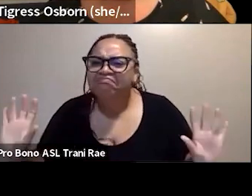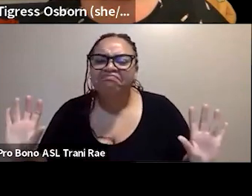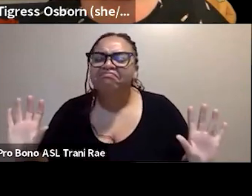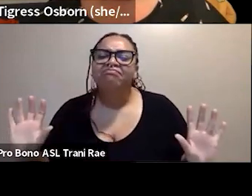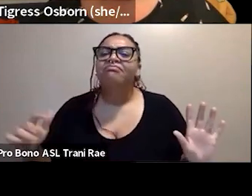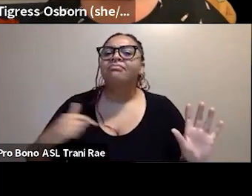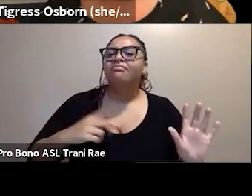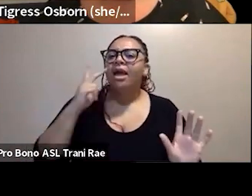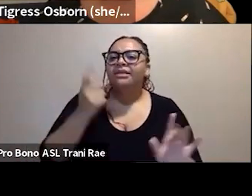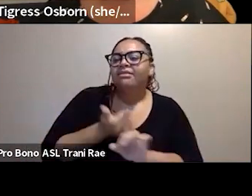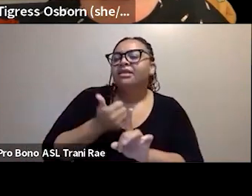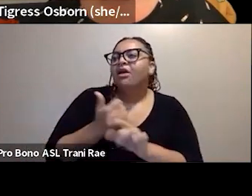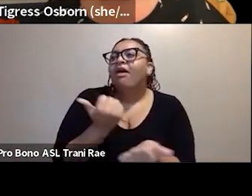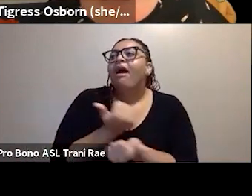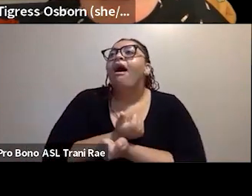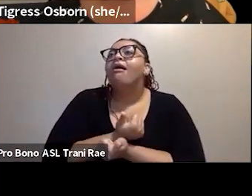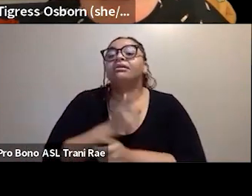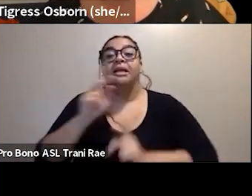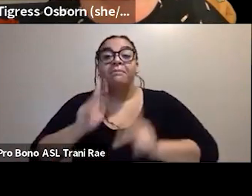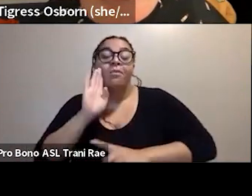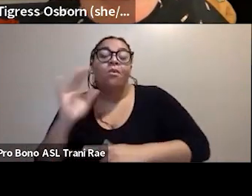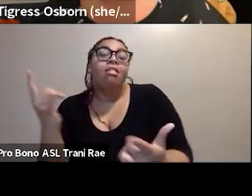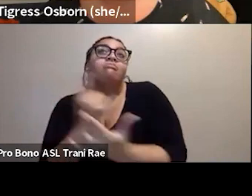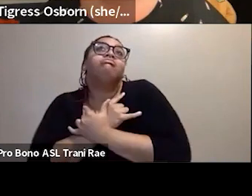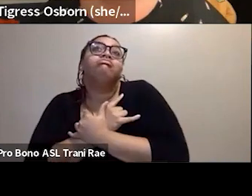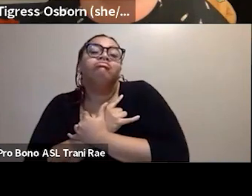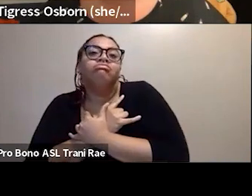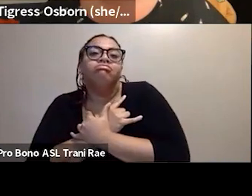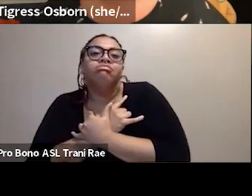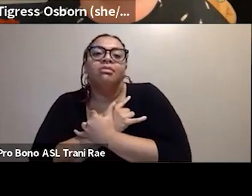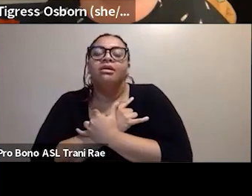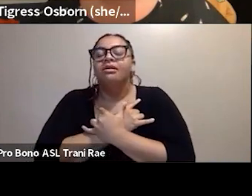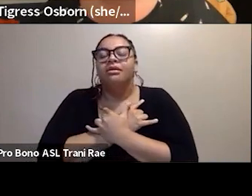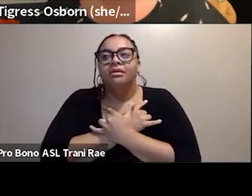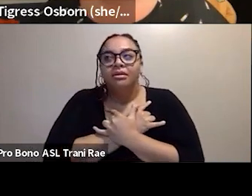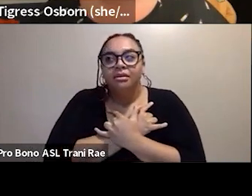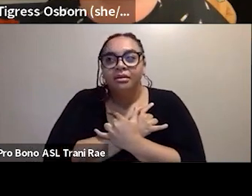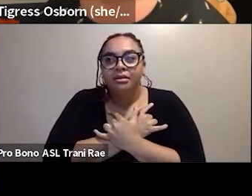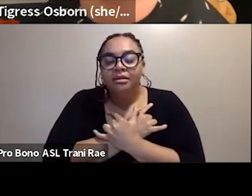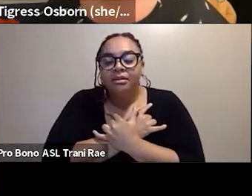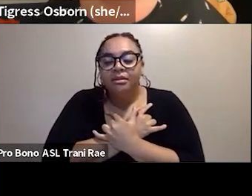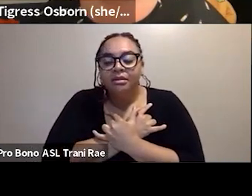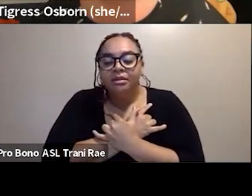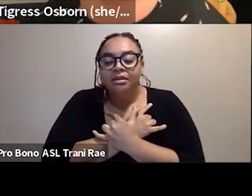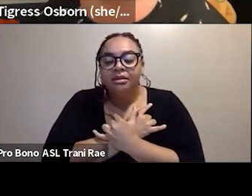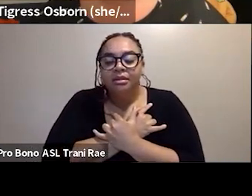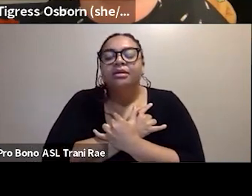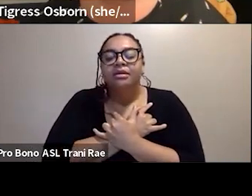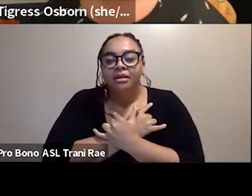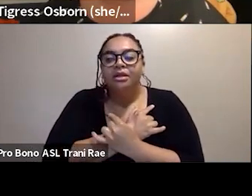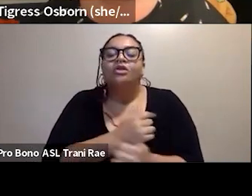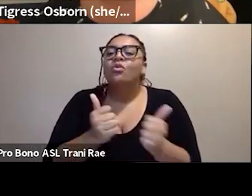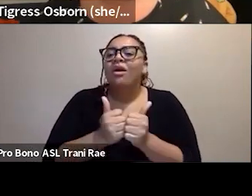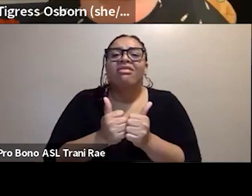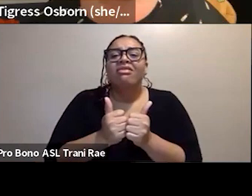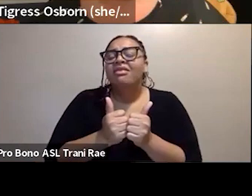hugged, is cuddled in all places, sleeps and slips sweetly against its loving partners, limbed